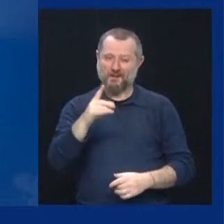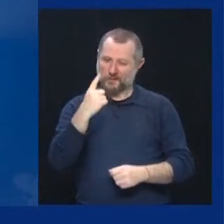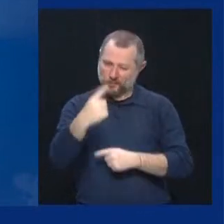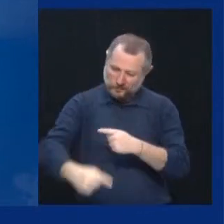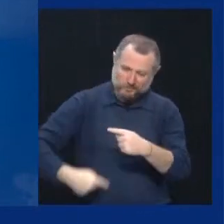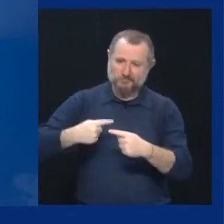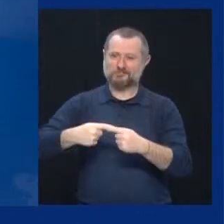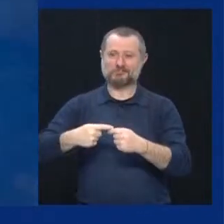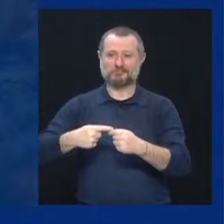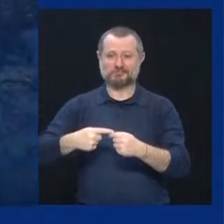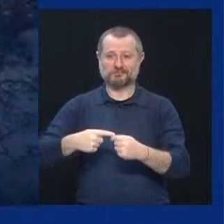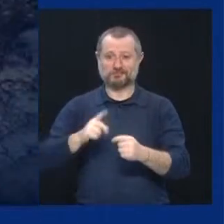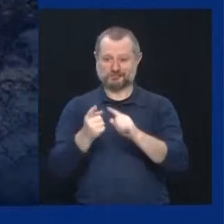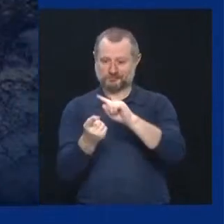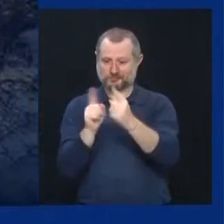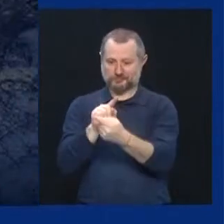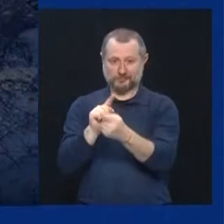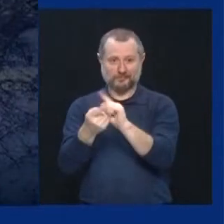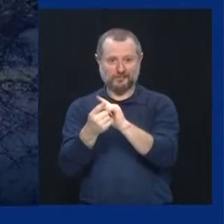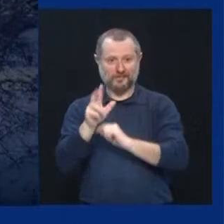numbers, almost 1 year.